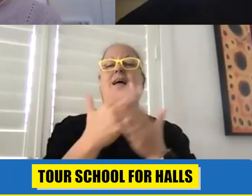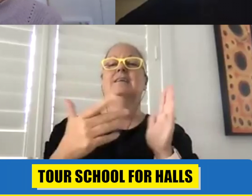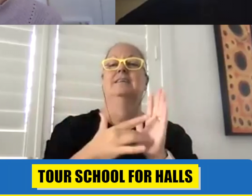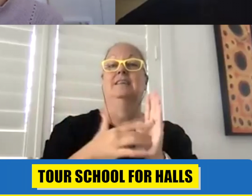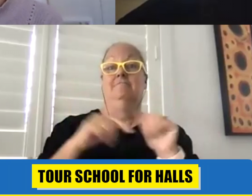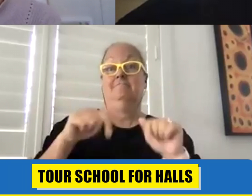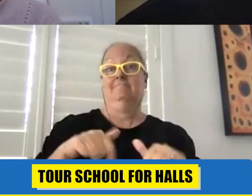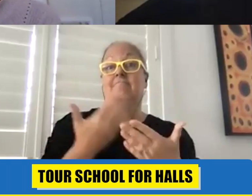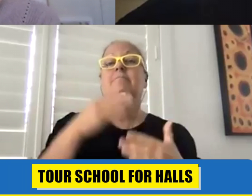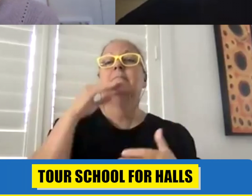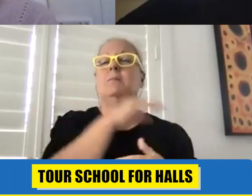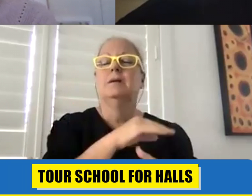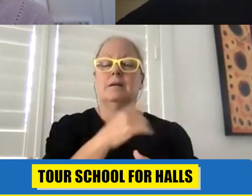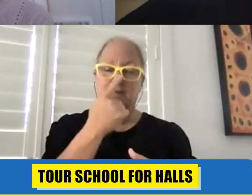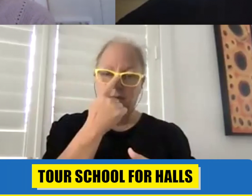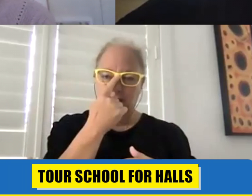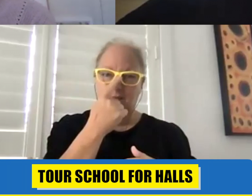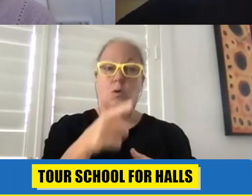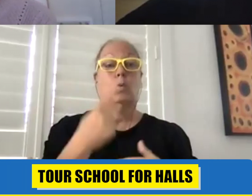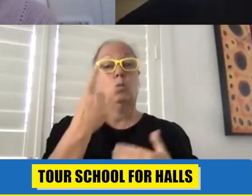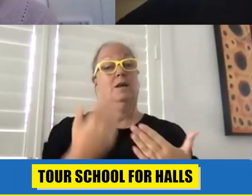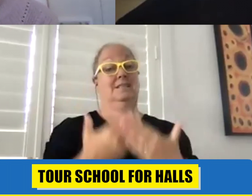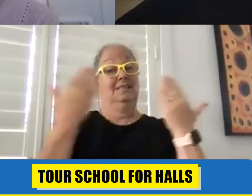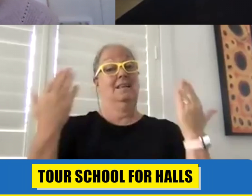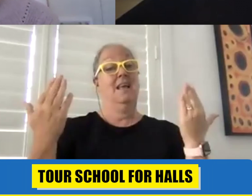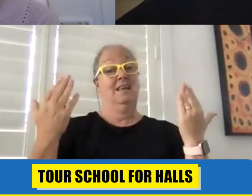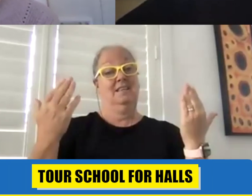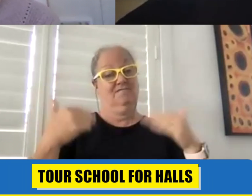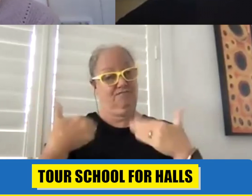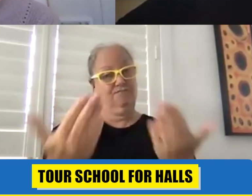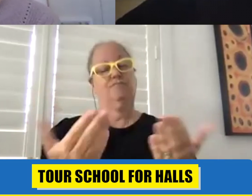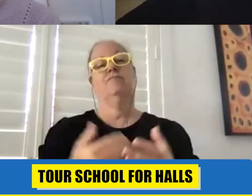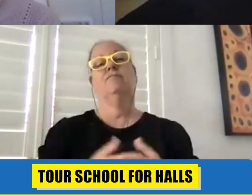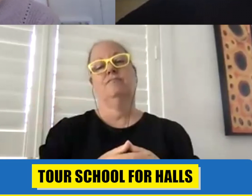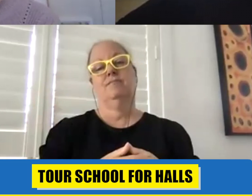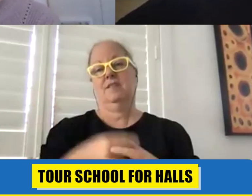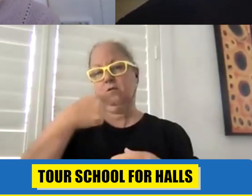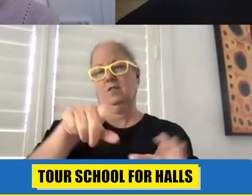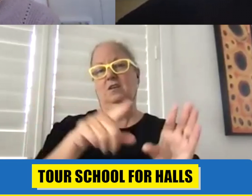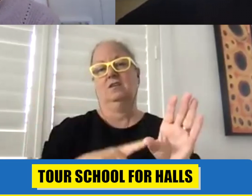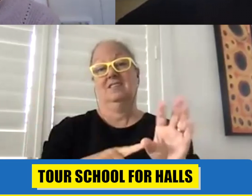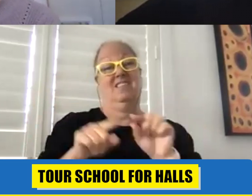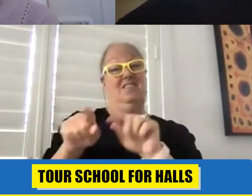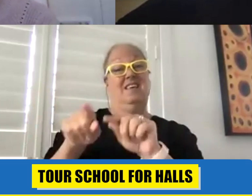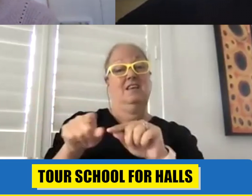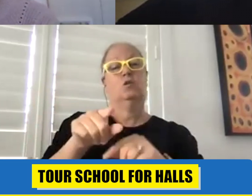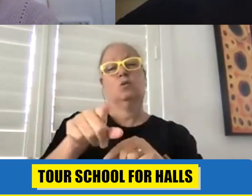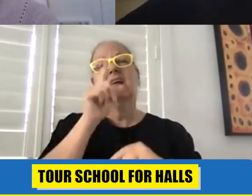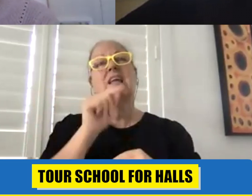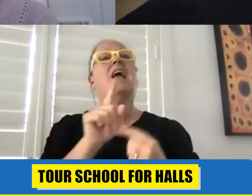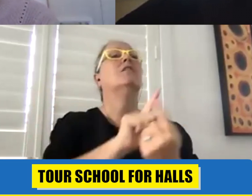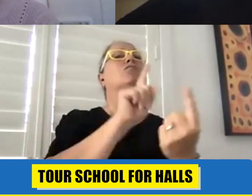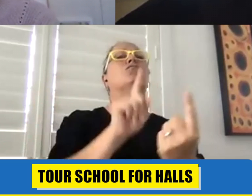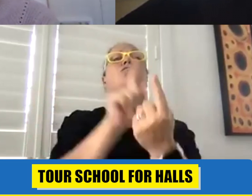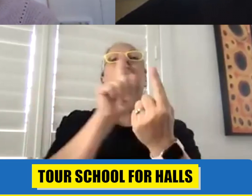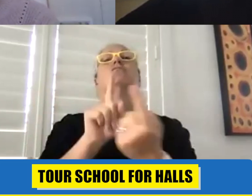So that's just a one-day event this year. And that's usually a place that, you know, you meet up with a whole range